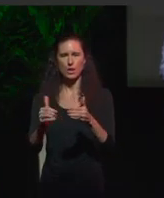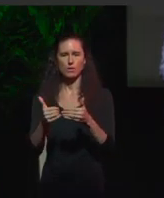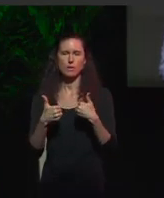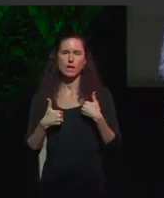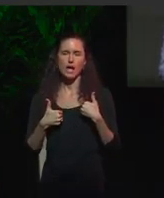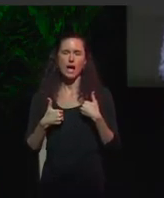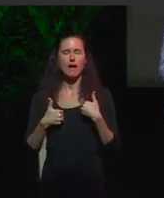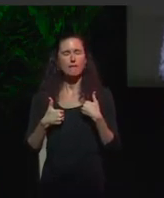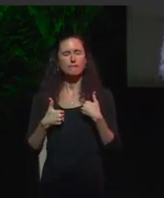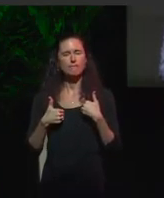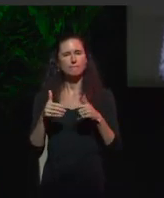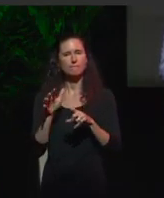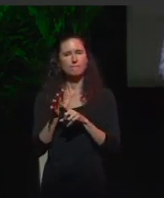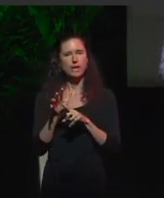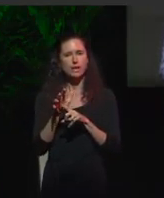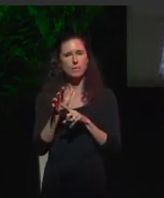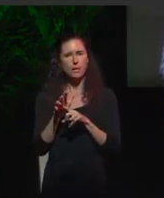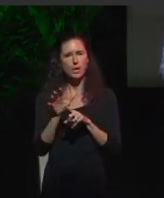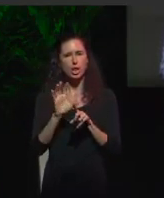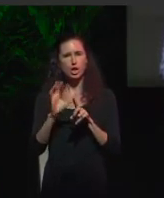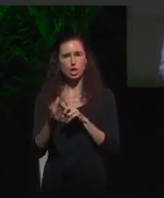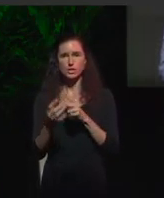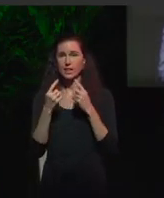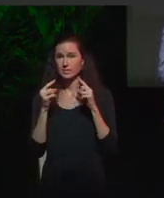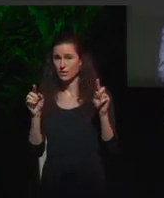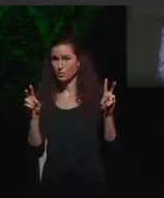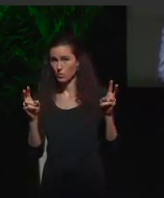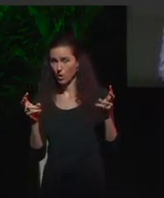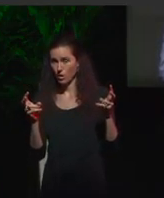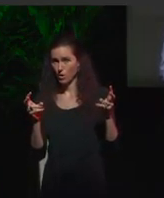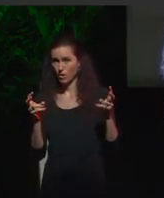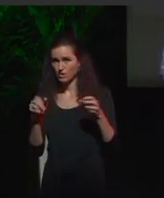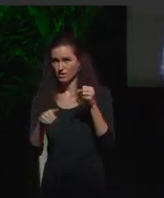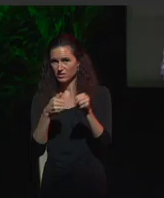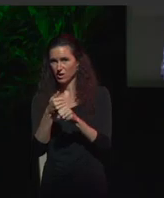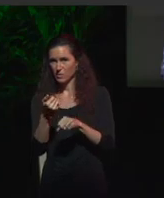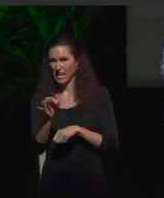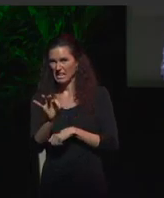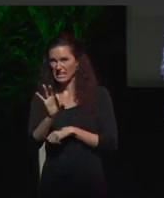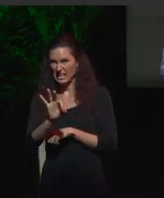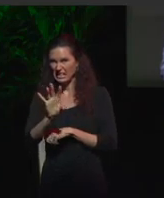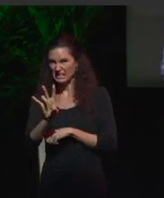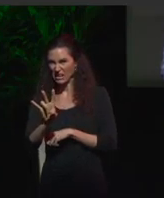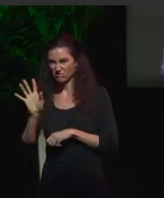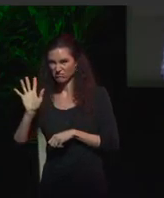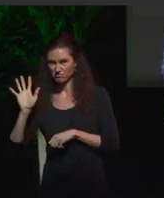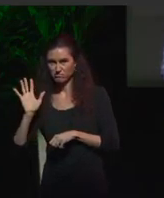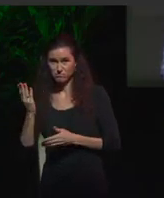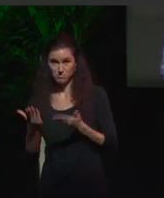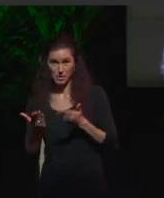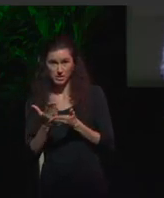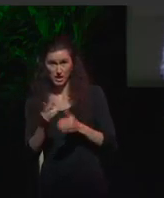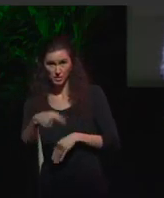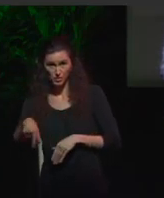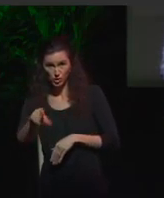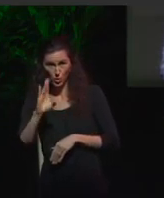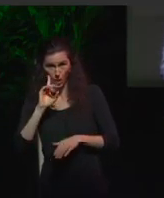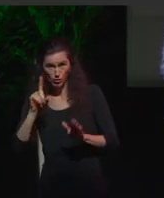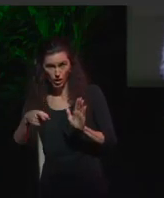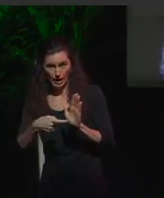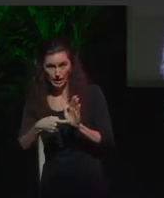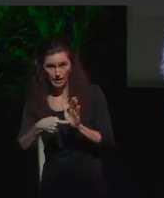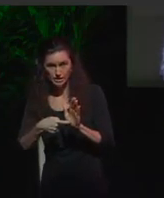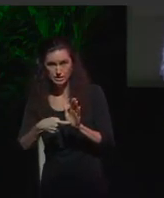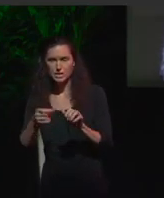culture. Now, the famous quote to which I'm referring dates from 1997, and maybe some of you will recognize it. It